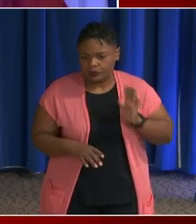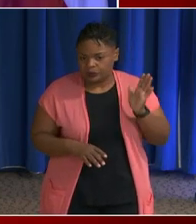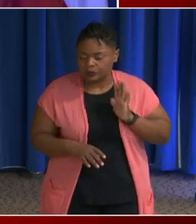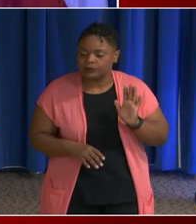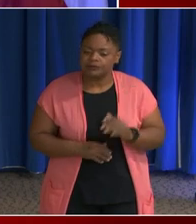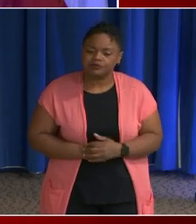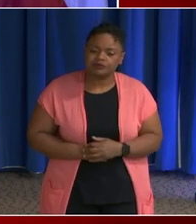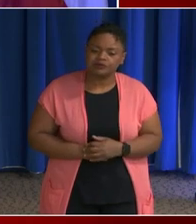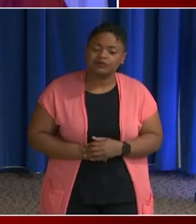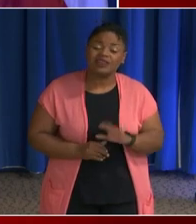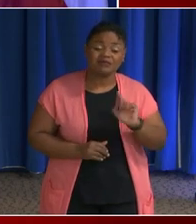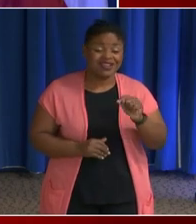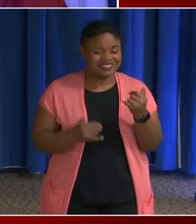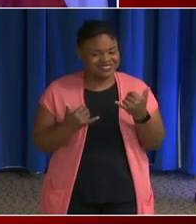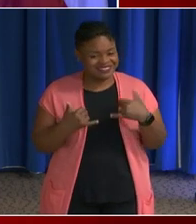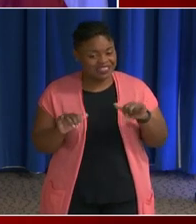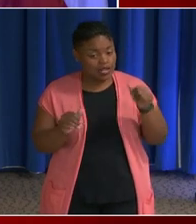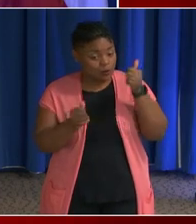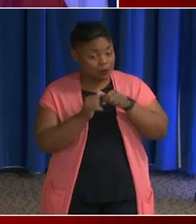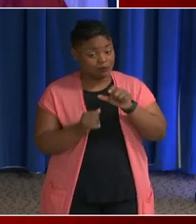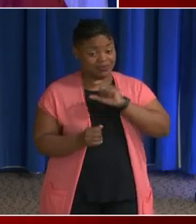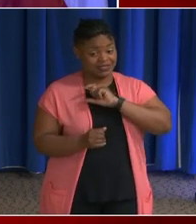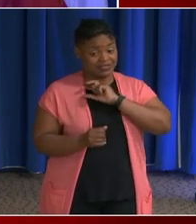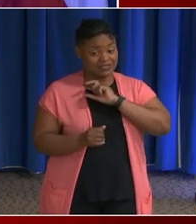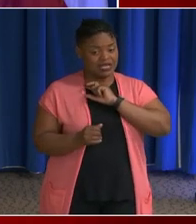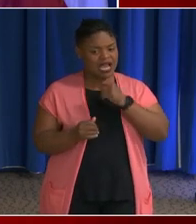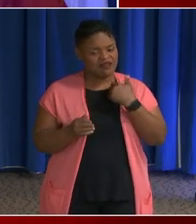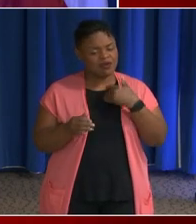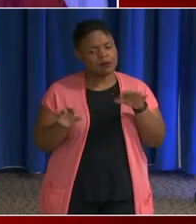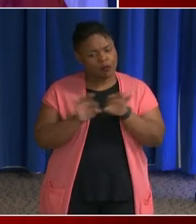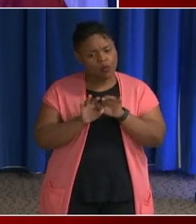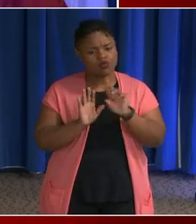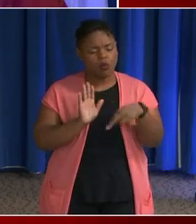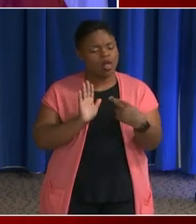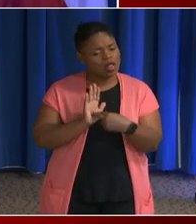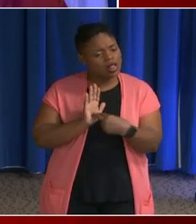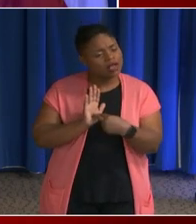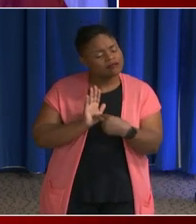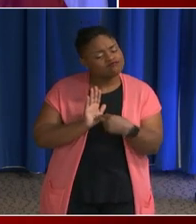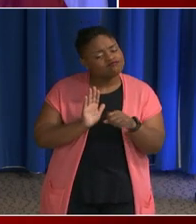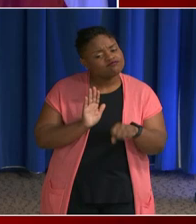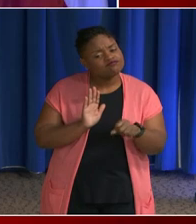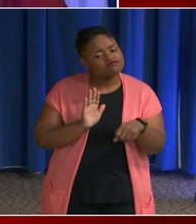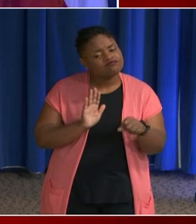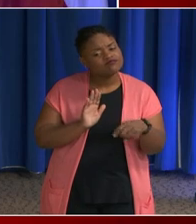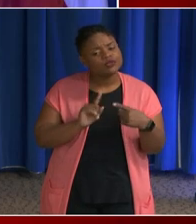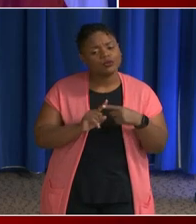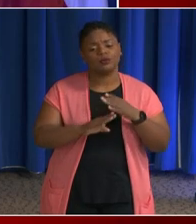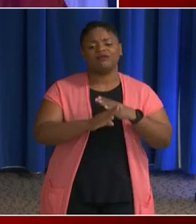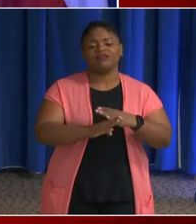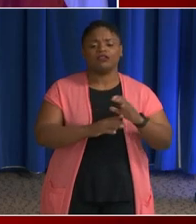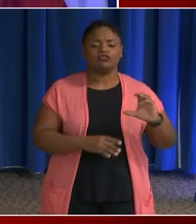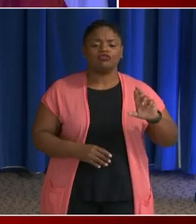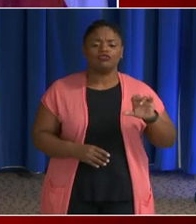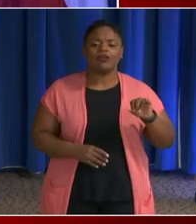that police also serve a very important function with regard to crime.